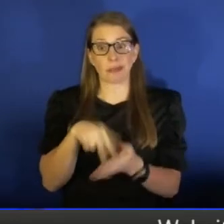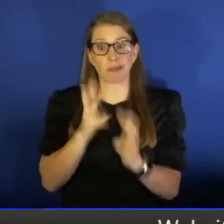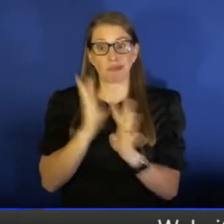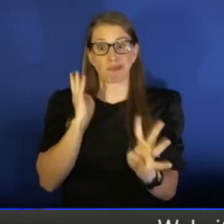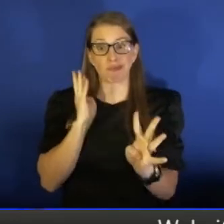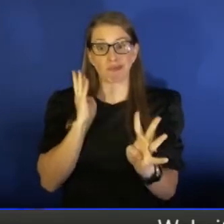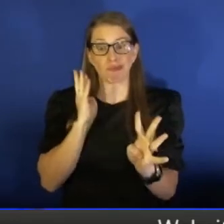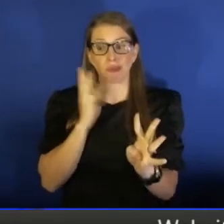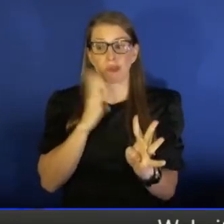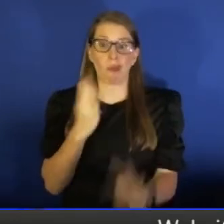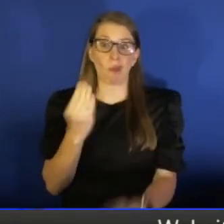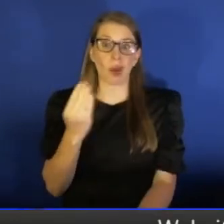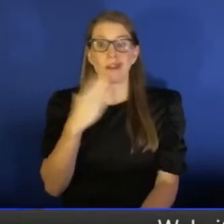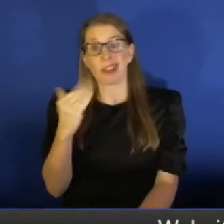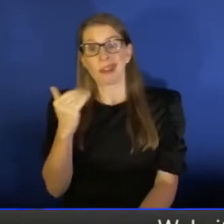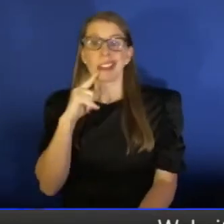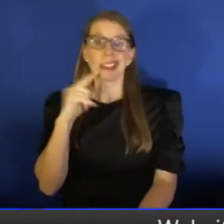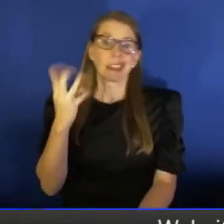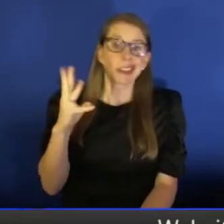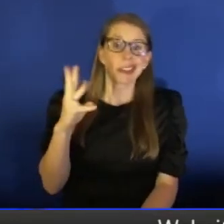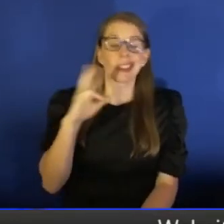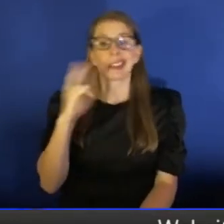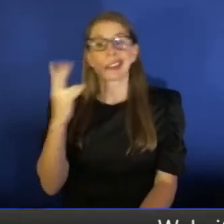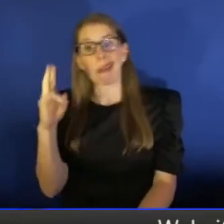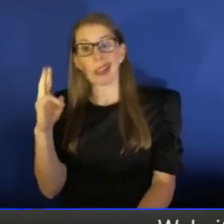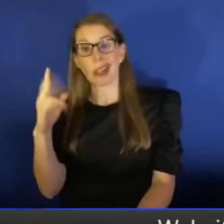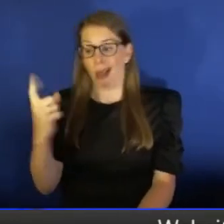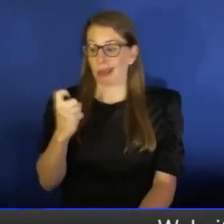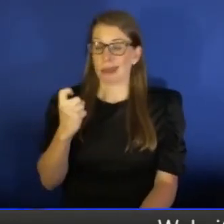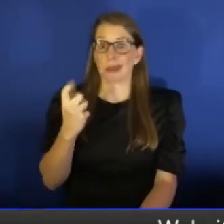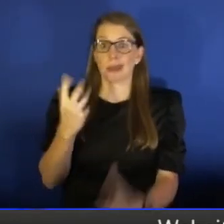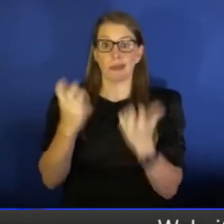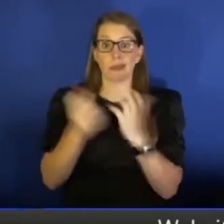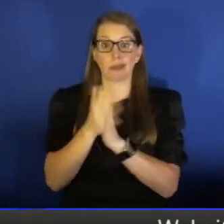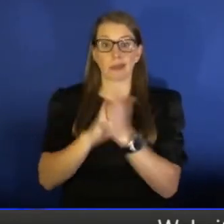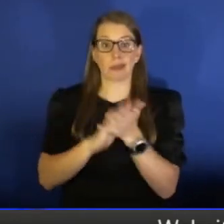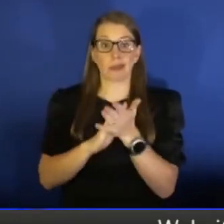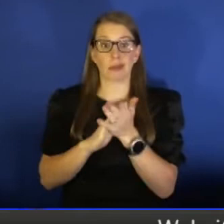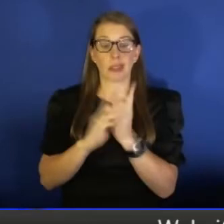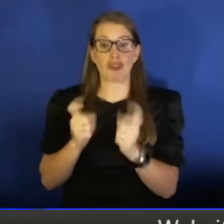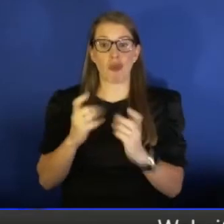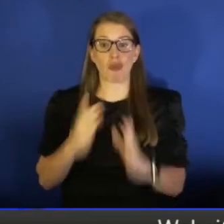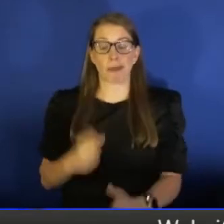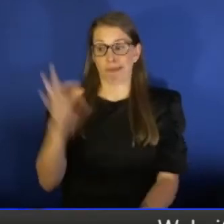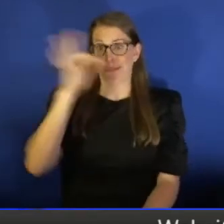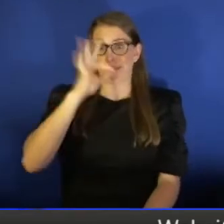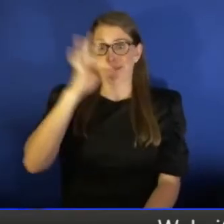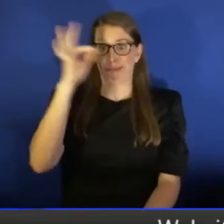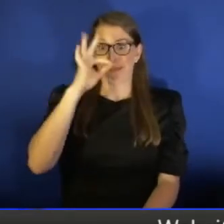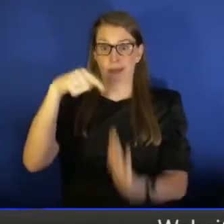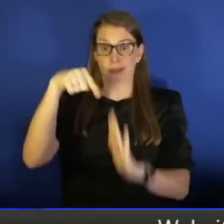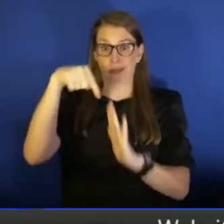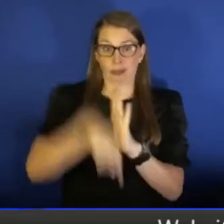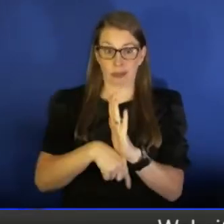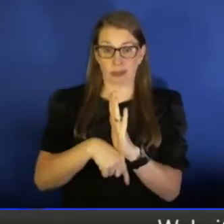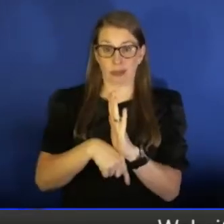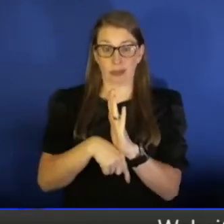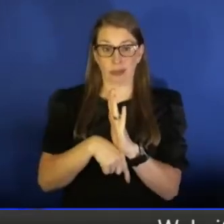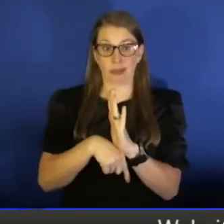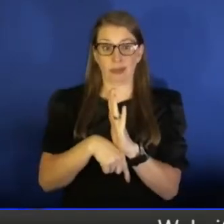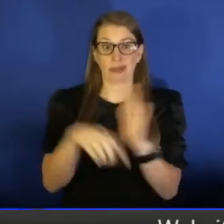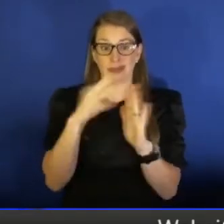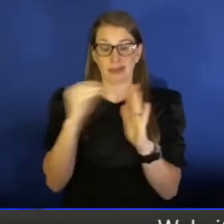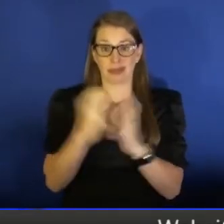14, 15, 16, 17, and they're asked the question, do you want to be a donor? They do not know the depth and the abundance of